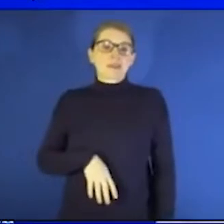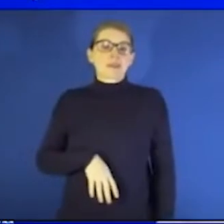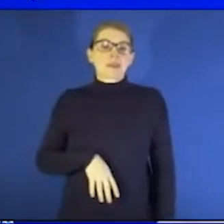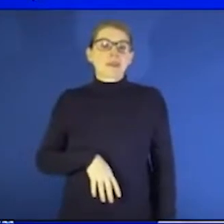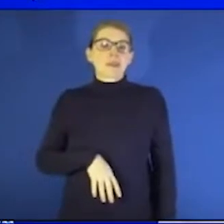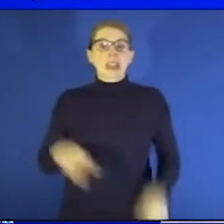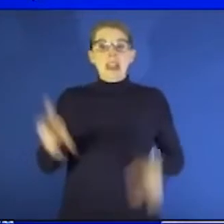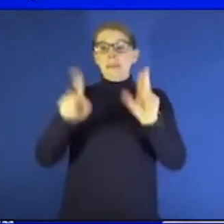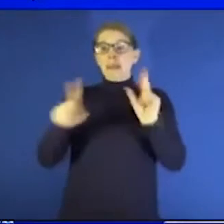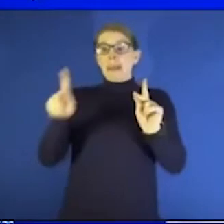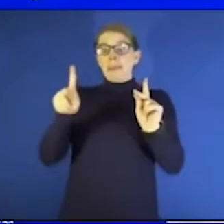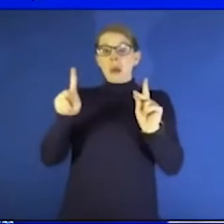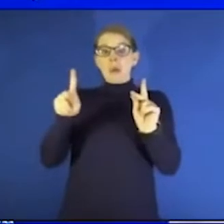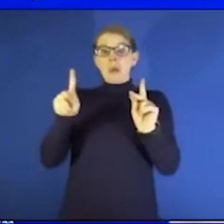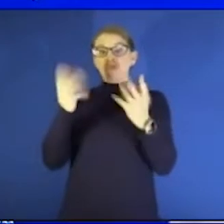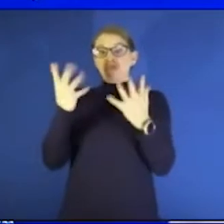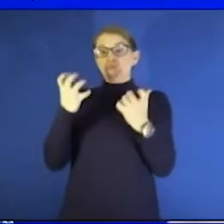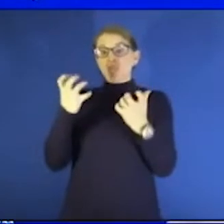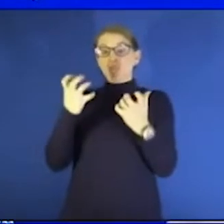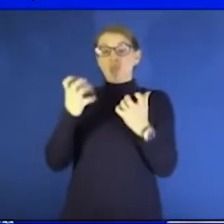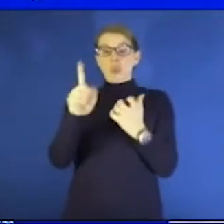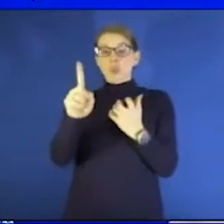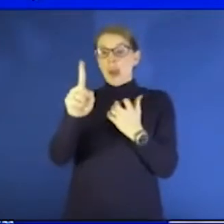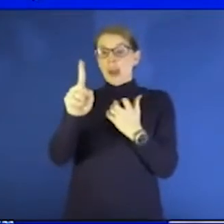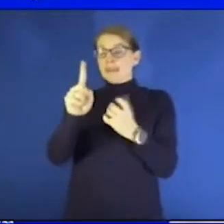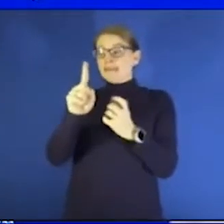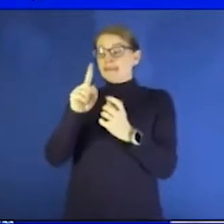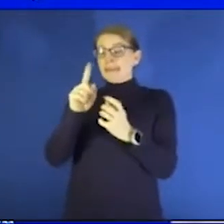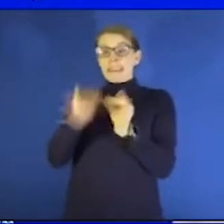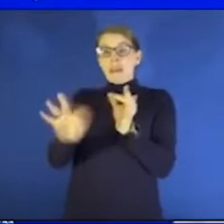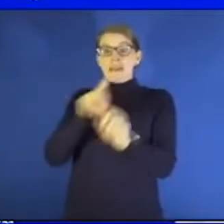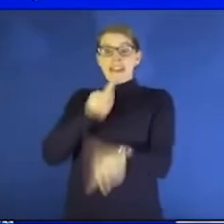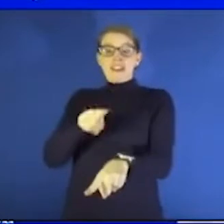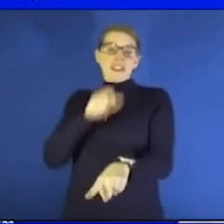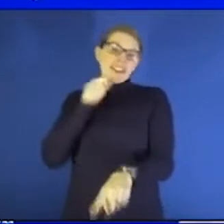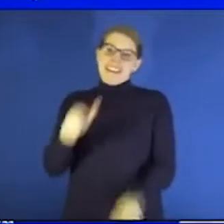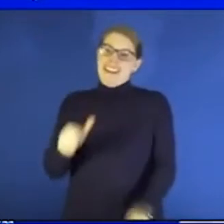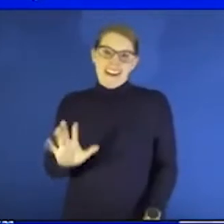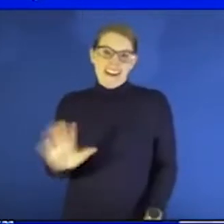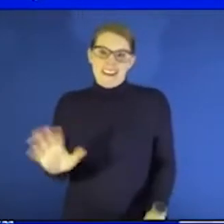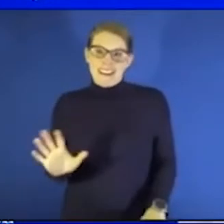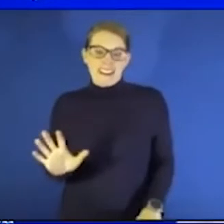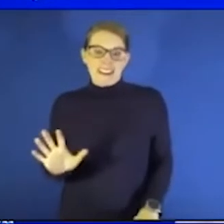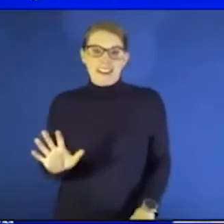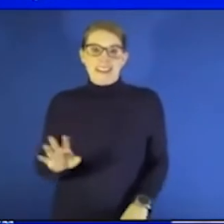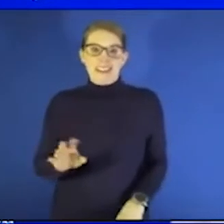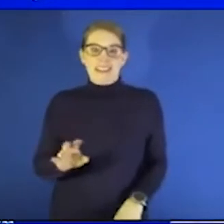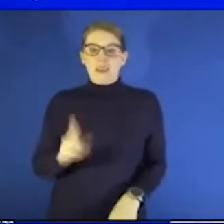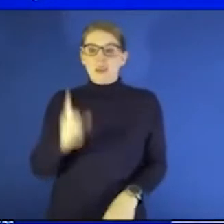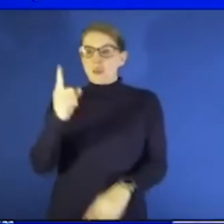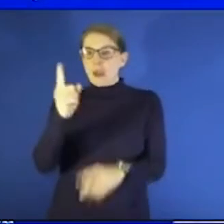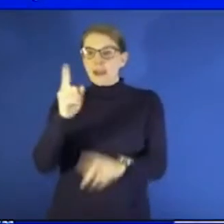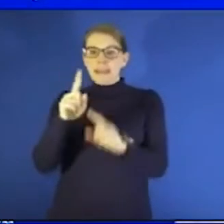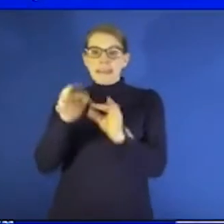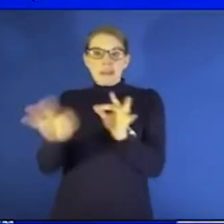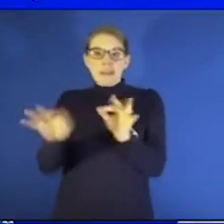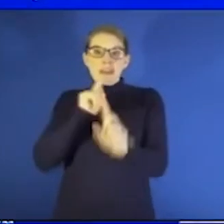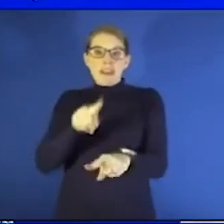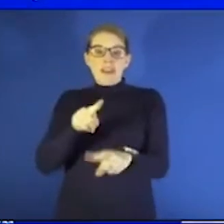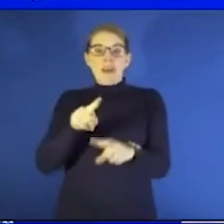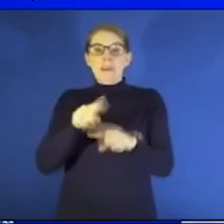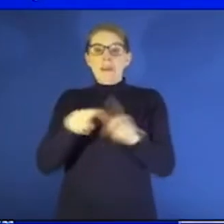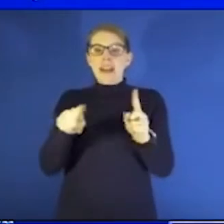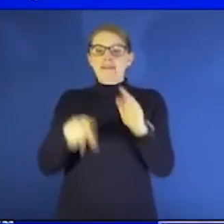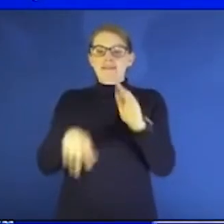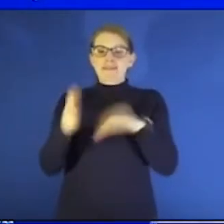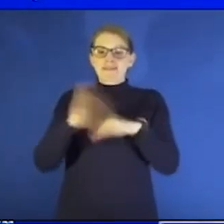looking for a single, simple answer, and it's not a single, simple answer. There are confounding factors here. What is going to